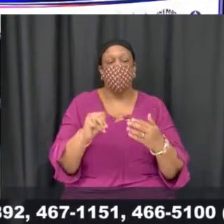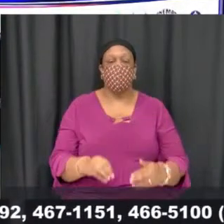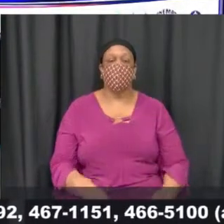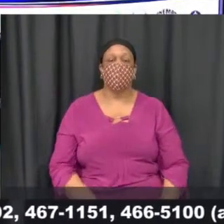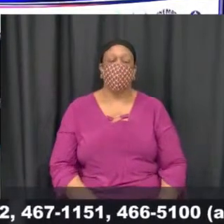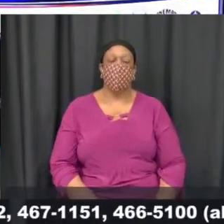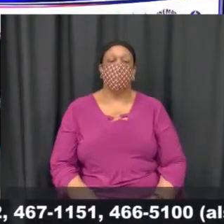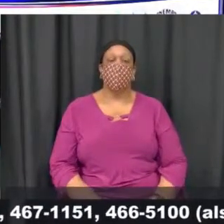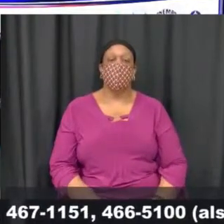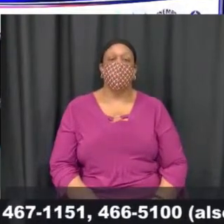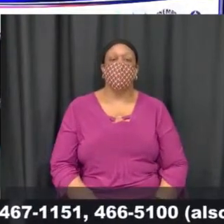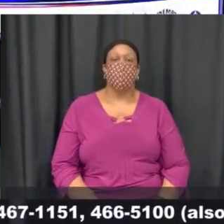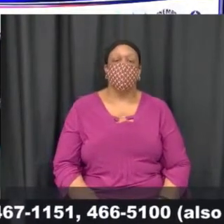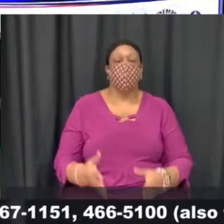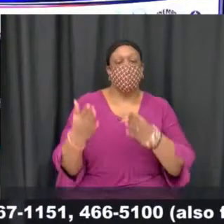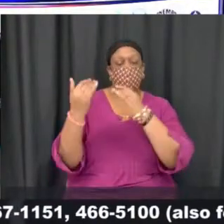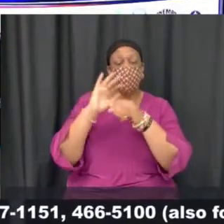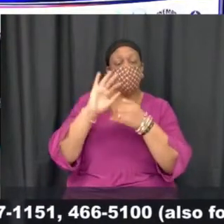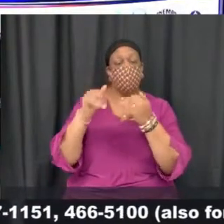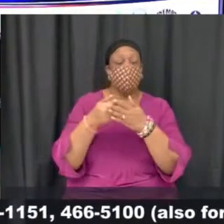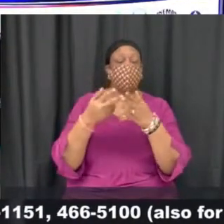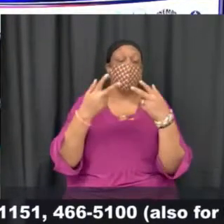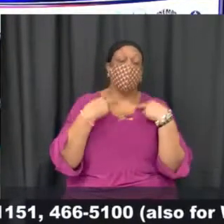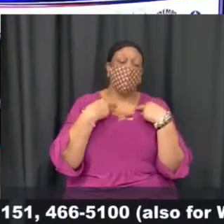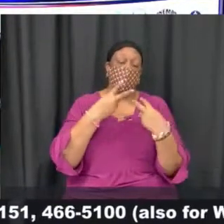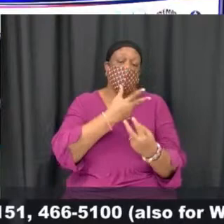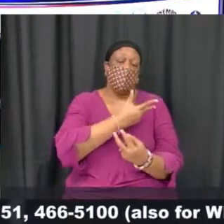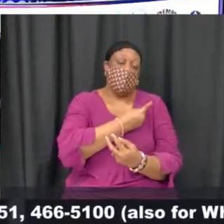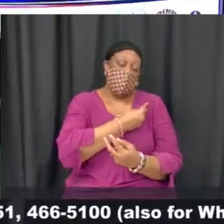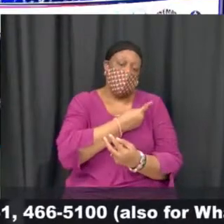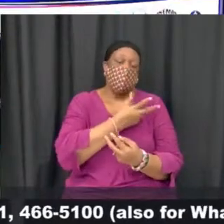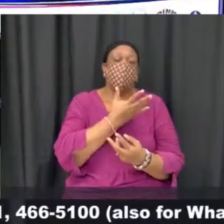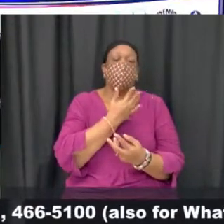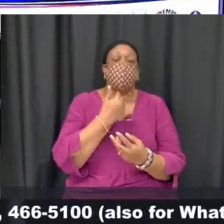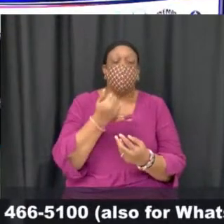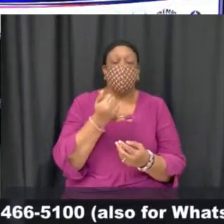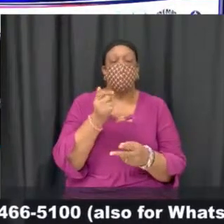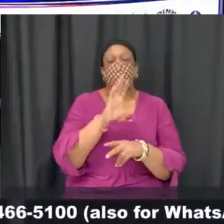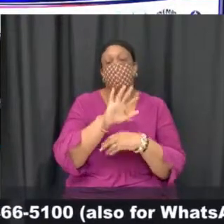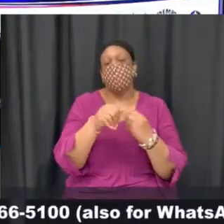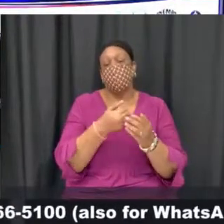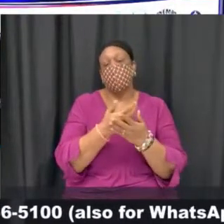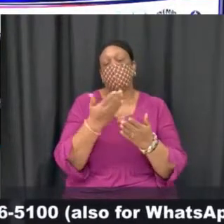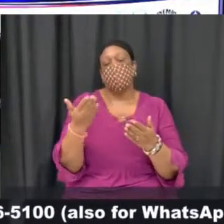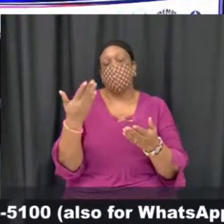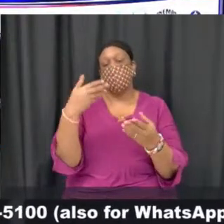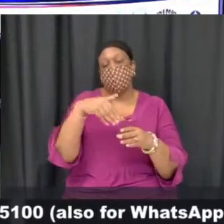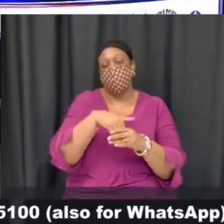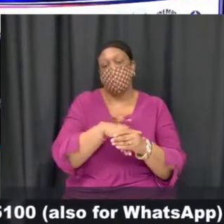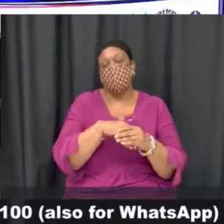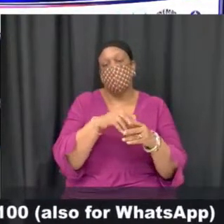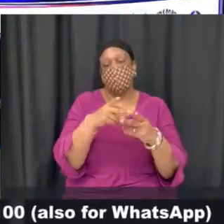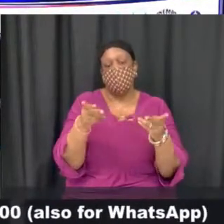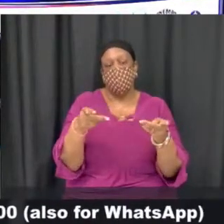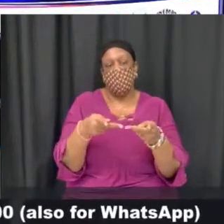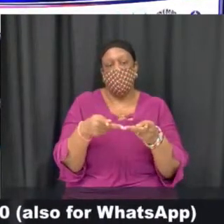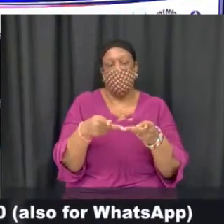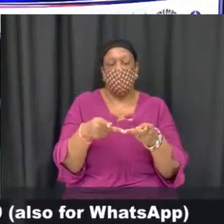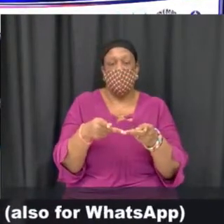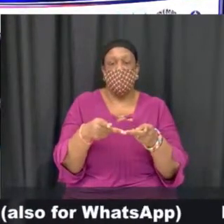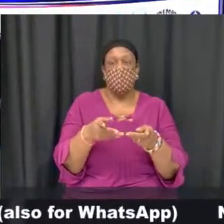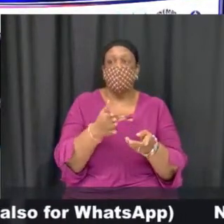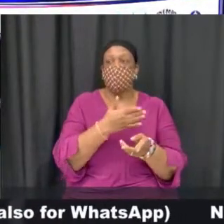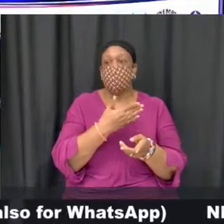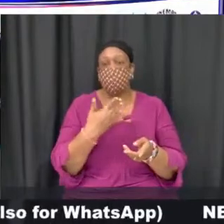Authority. We are also expecting the Celebrity Millennium to arrive or make a port of call on